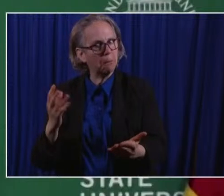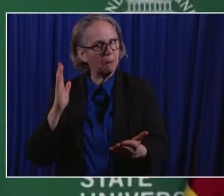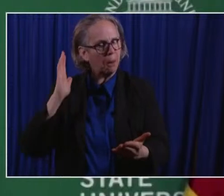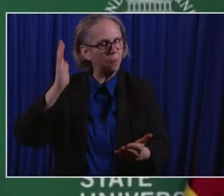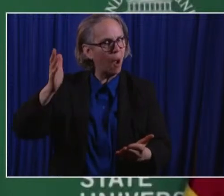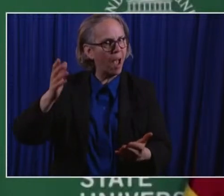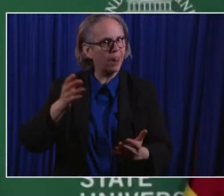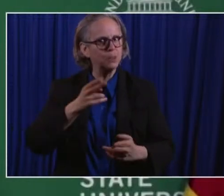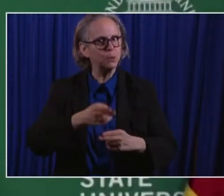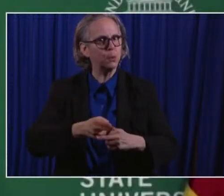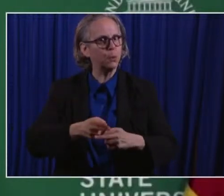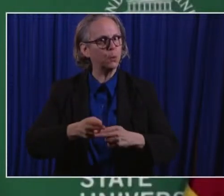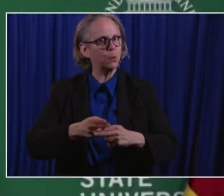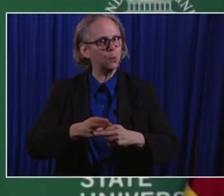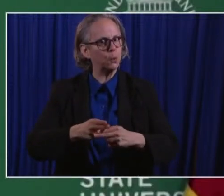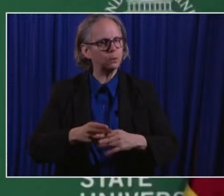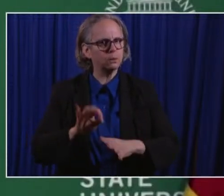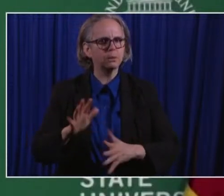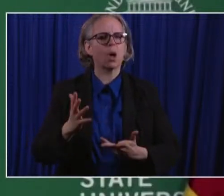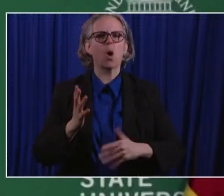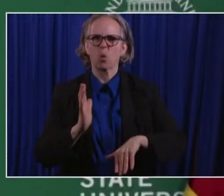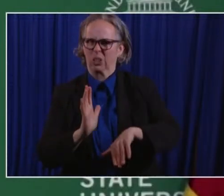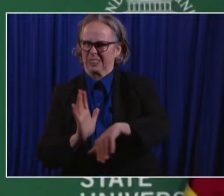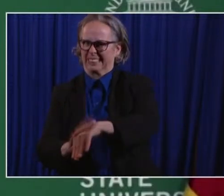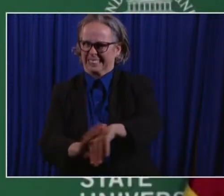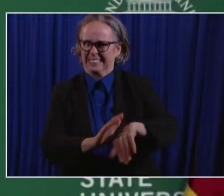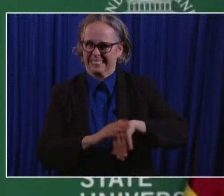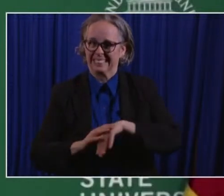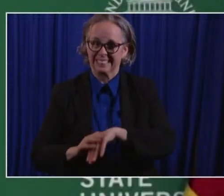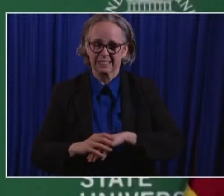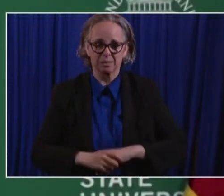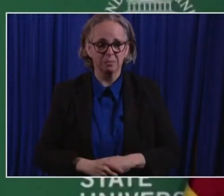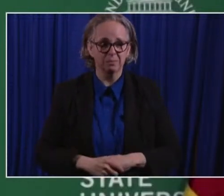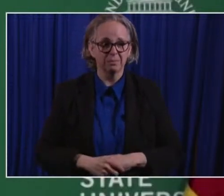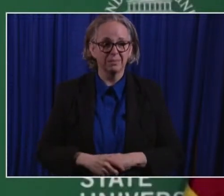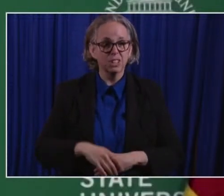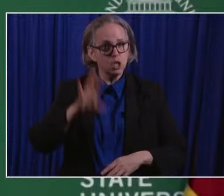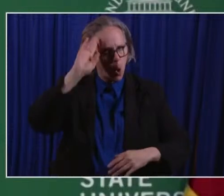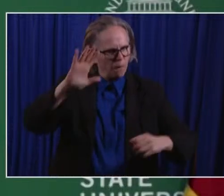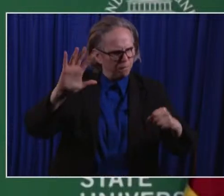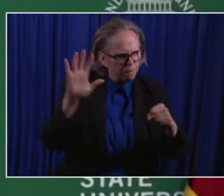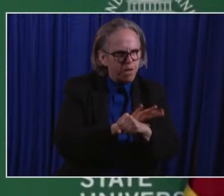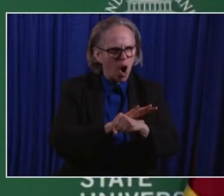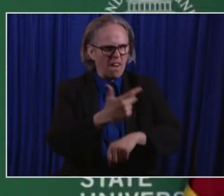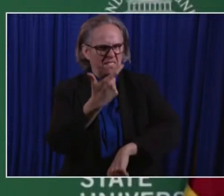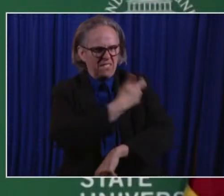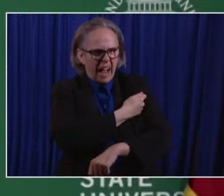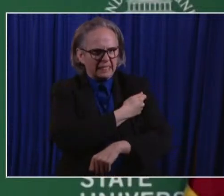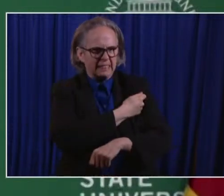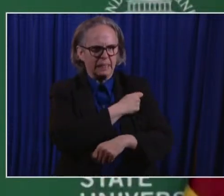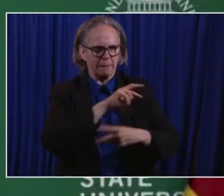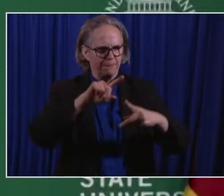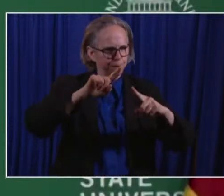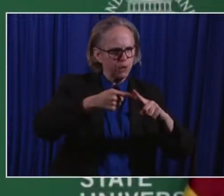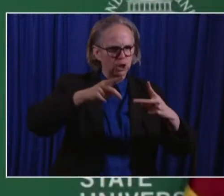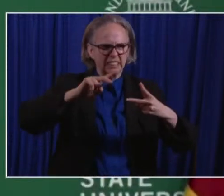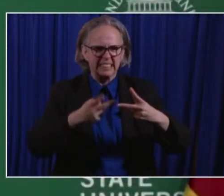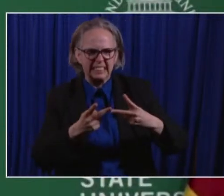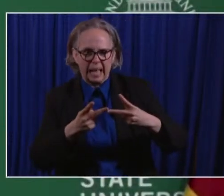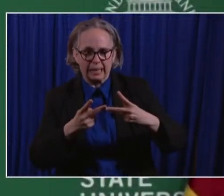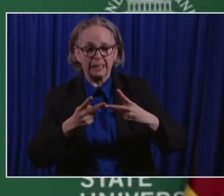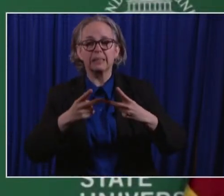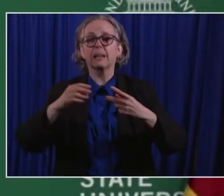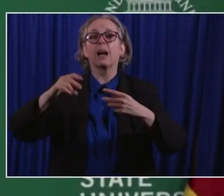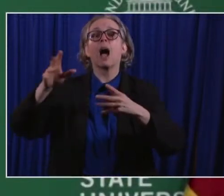people who are vaccinated will be able to participate in sports. They will be able to participate in other activities, even though